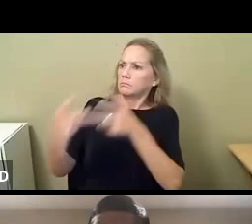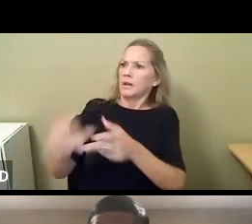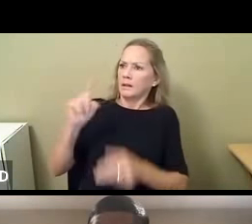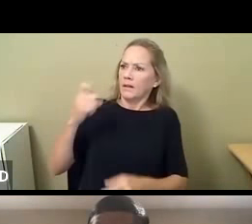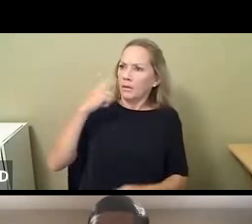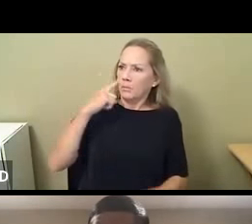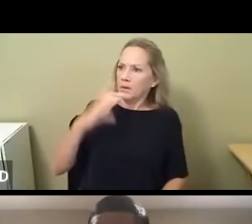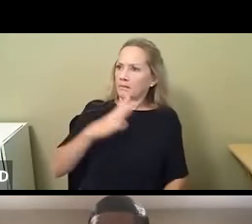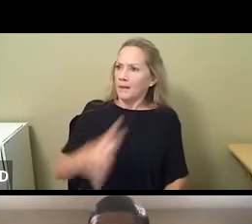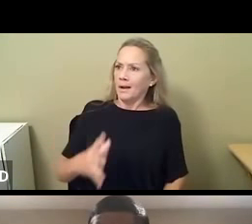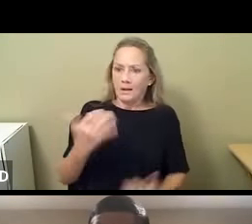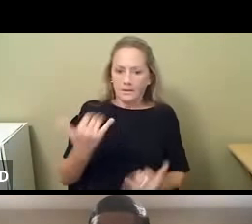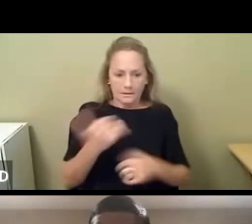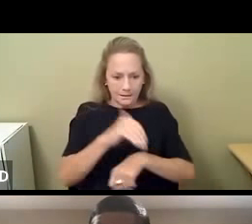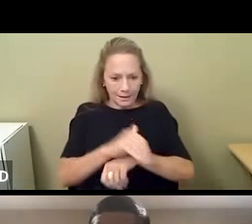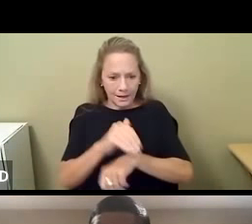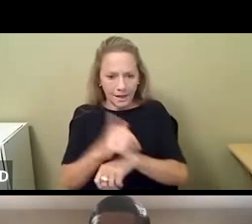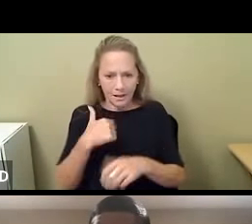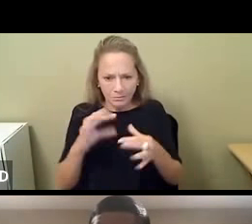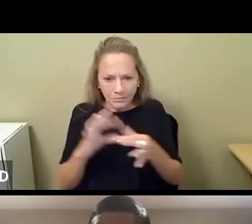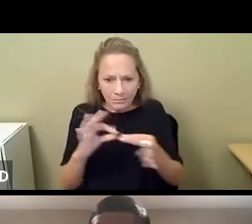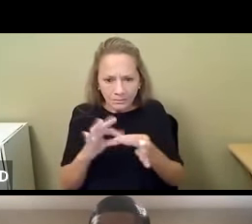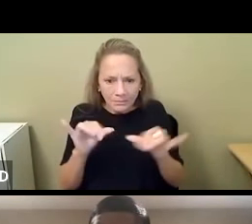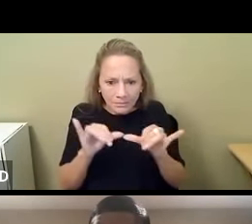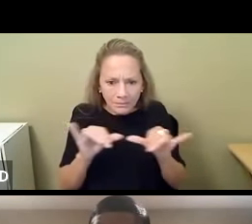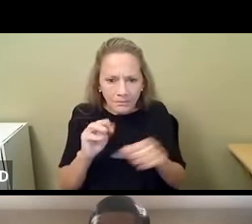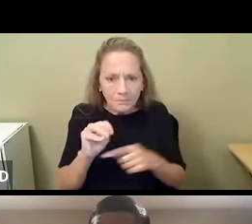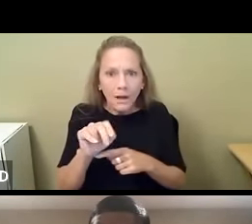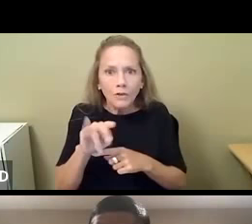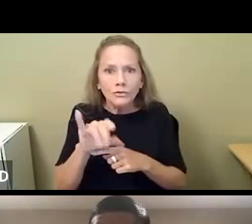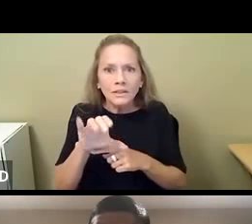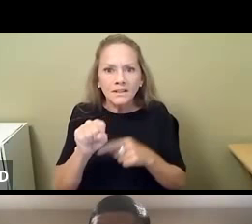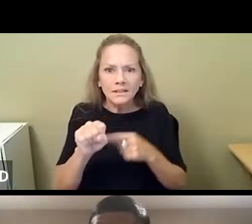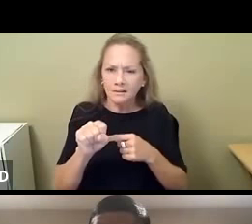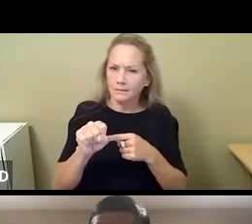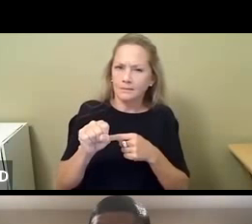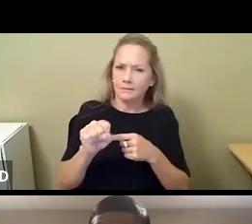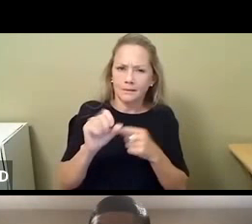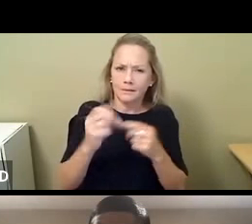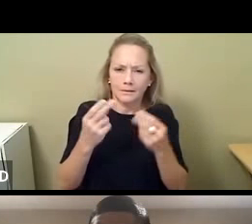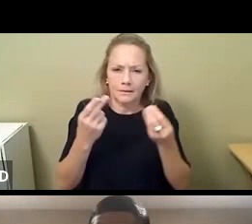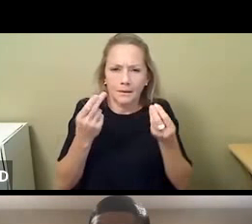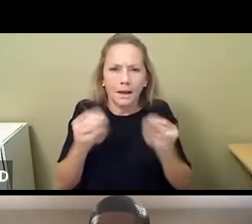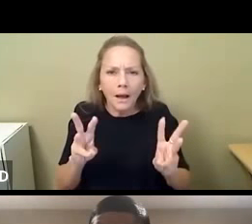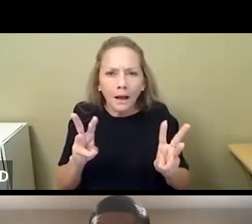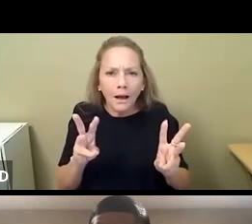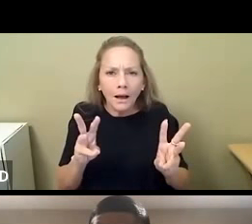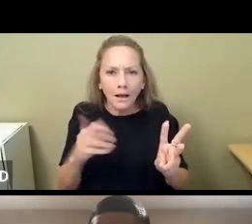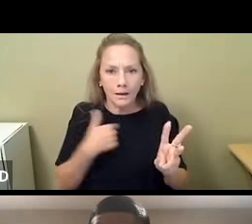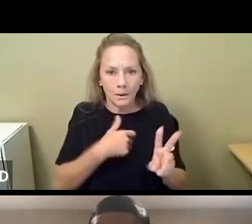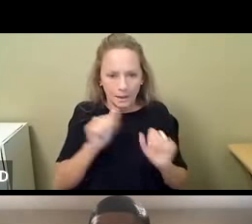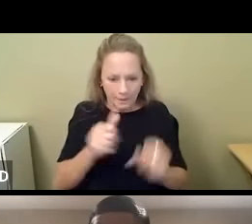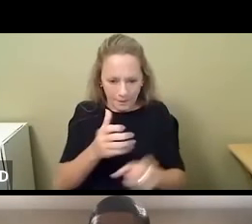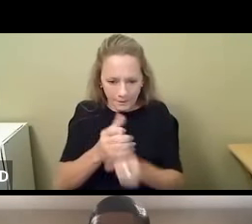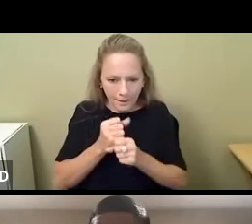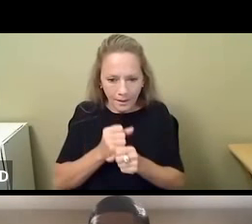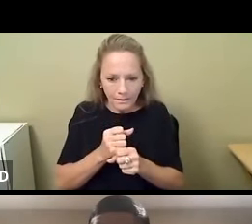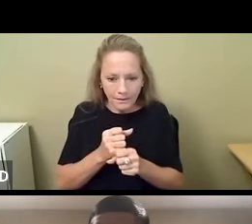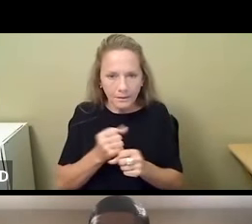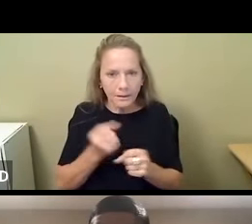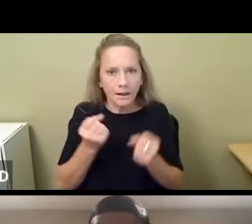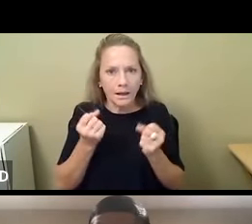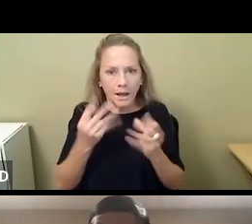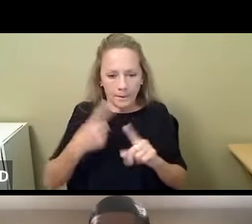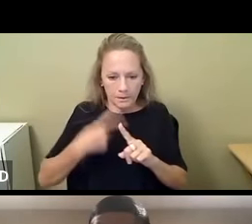talking about metrics tonight that how can we even attain those? And how many months are they away? We